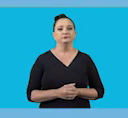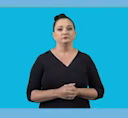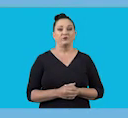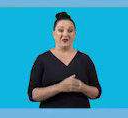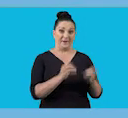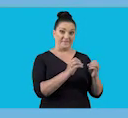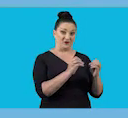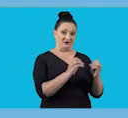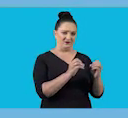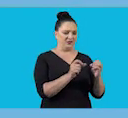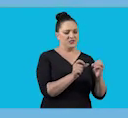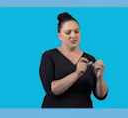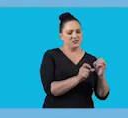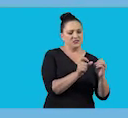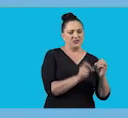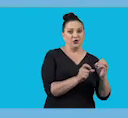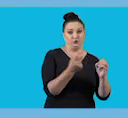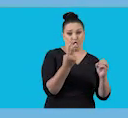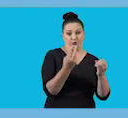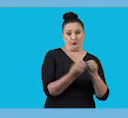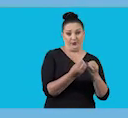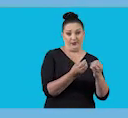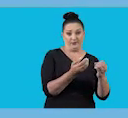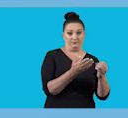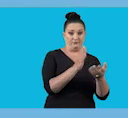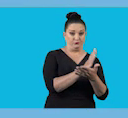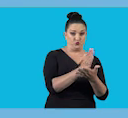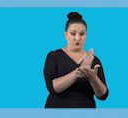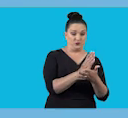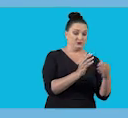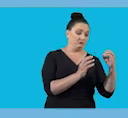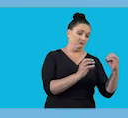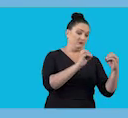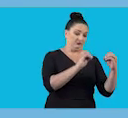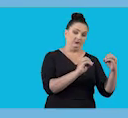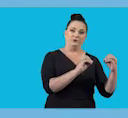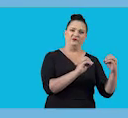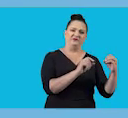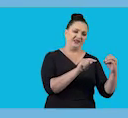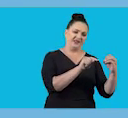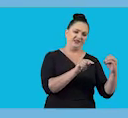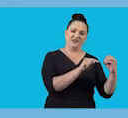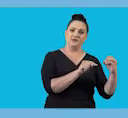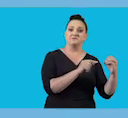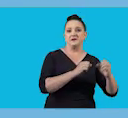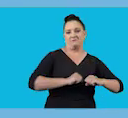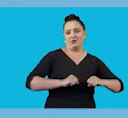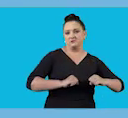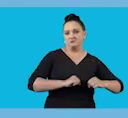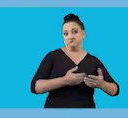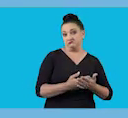question, particles of matter have something between them. They have two things between them. They have, you can either